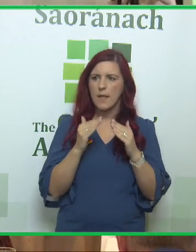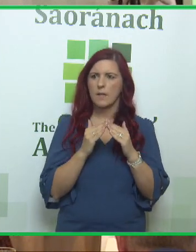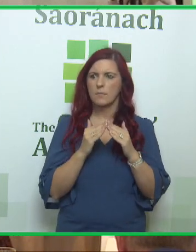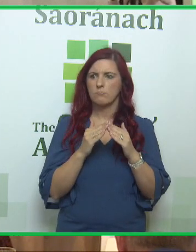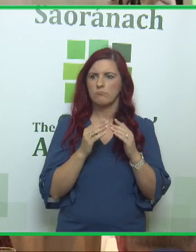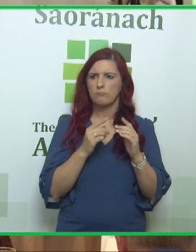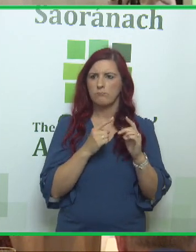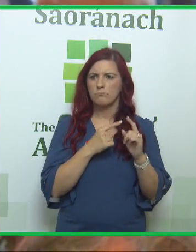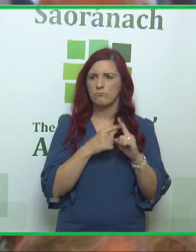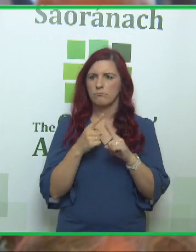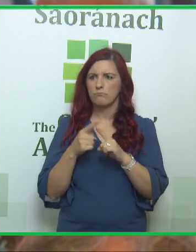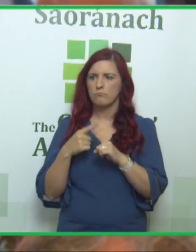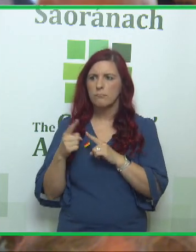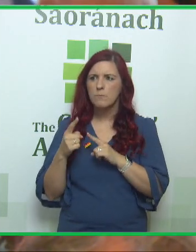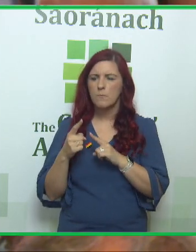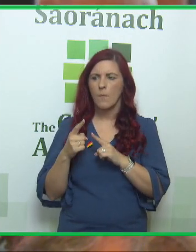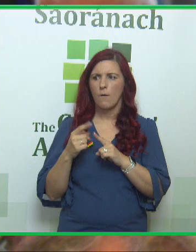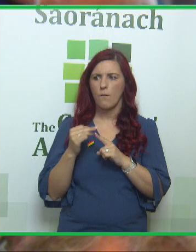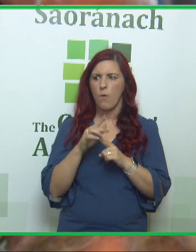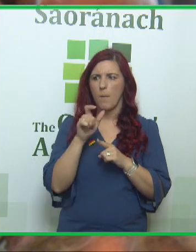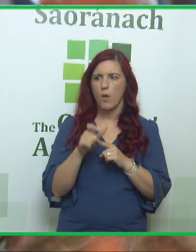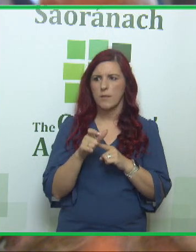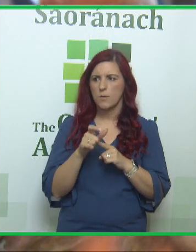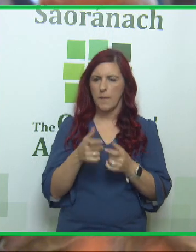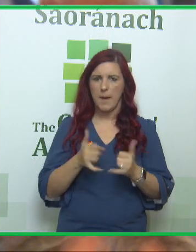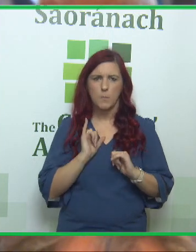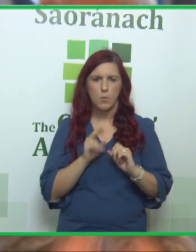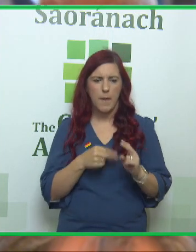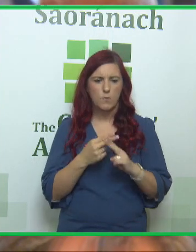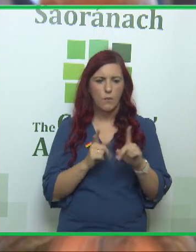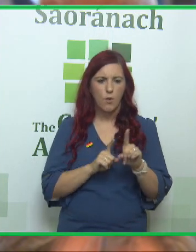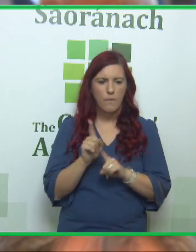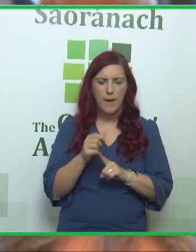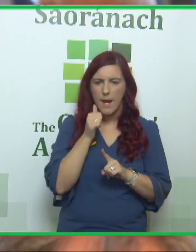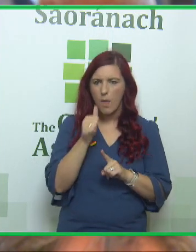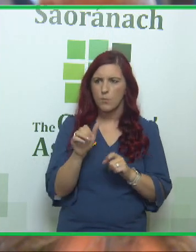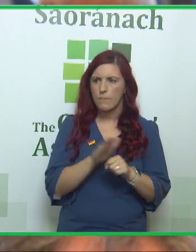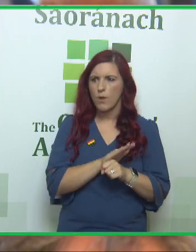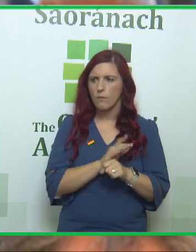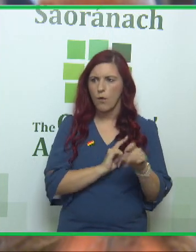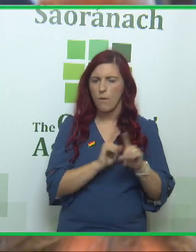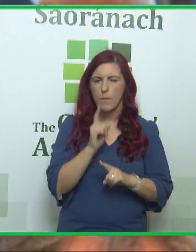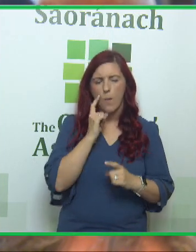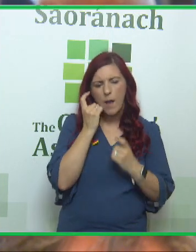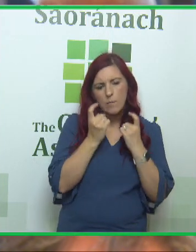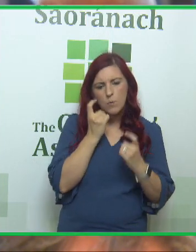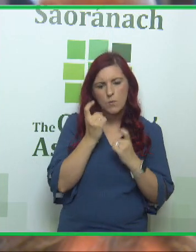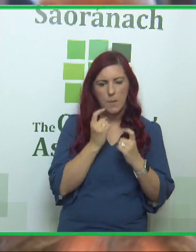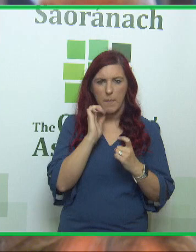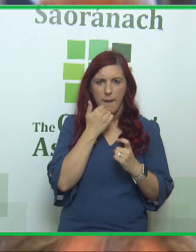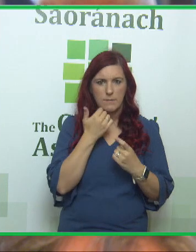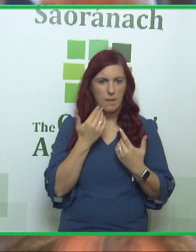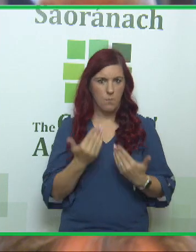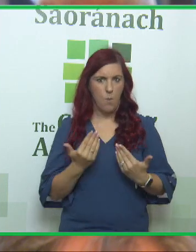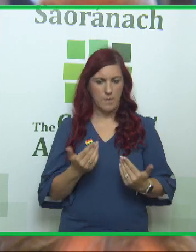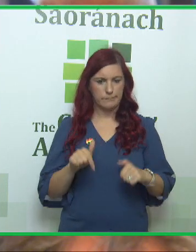come out of to recover and allow them to fully recover. But I'm just wondering, given that in